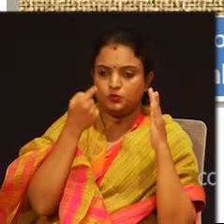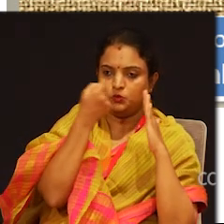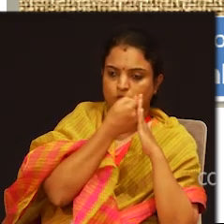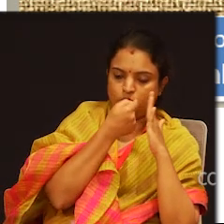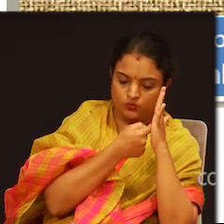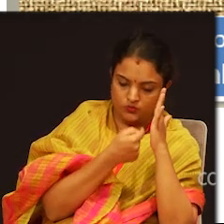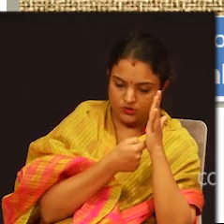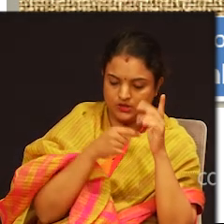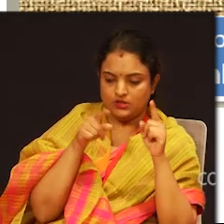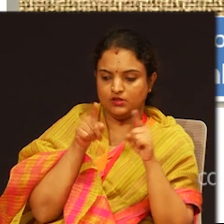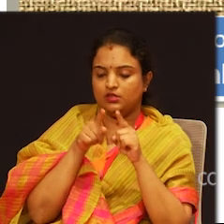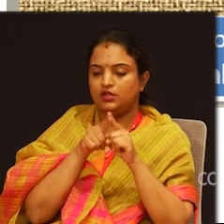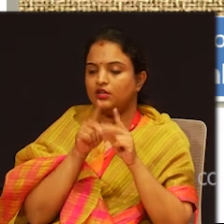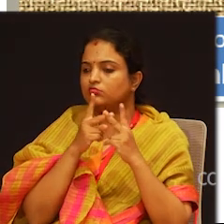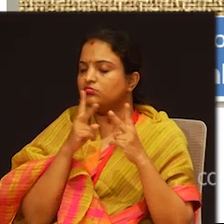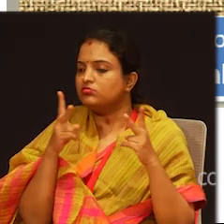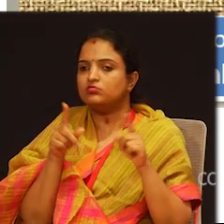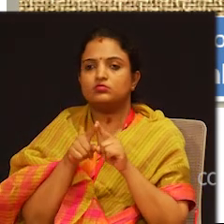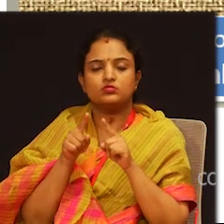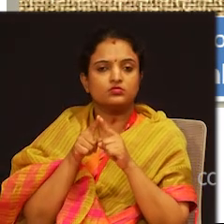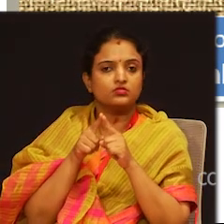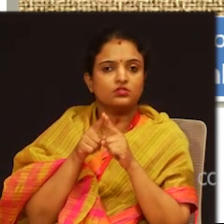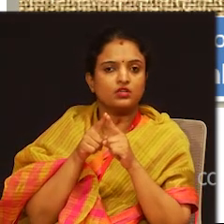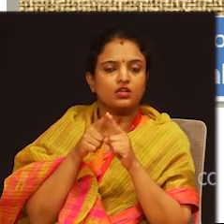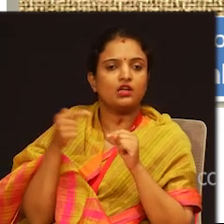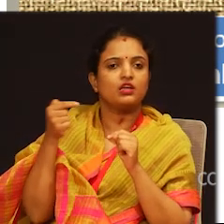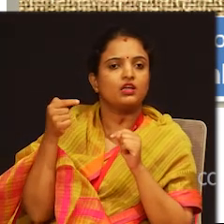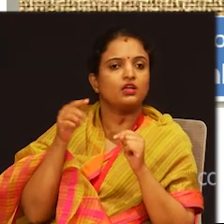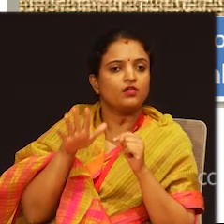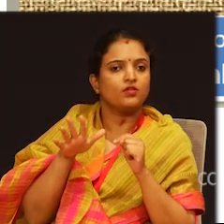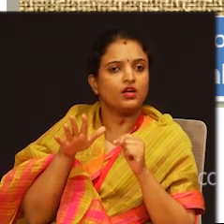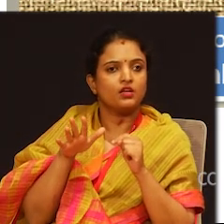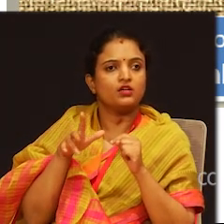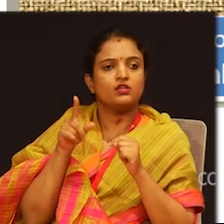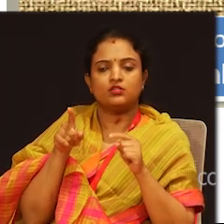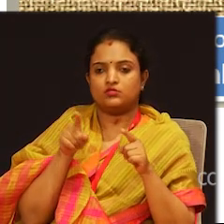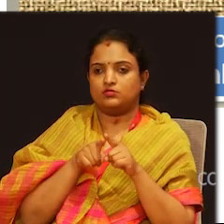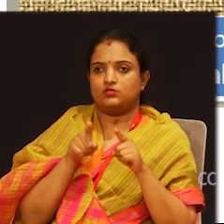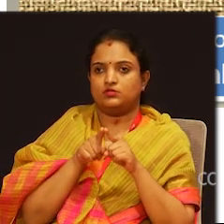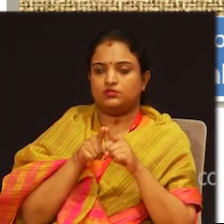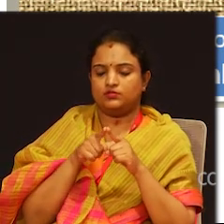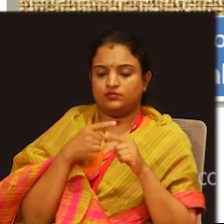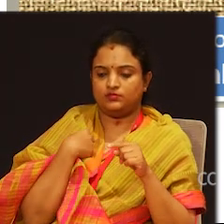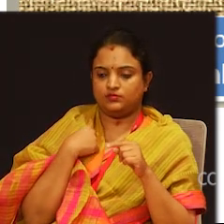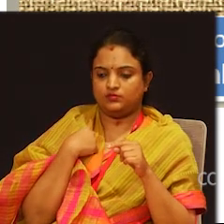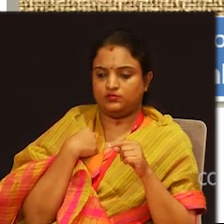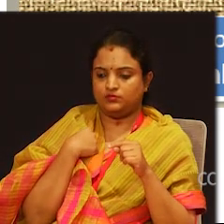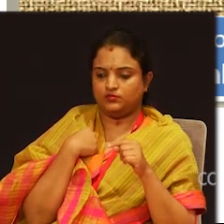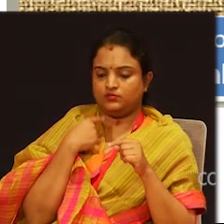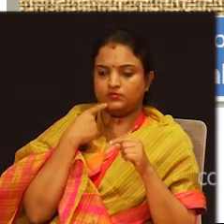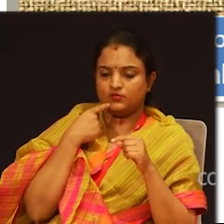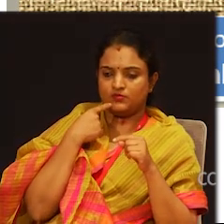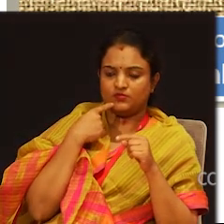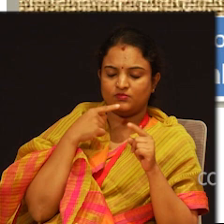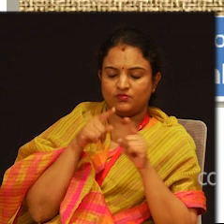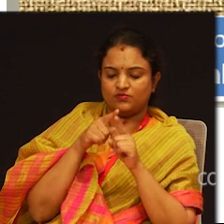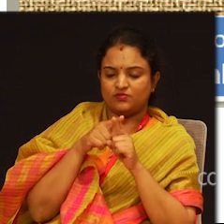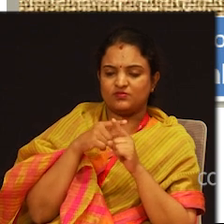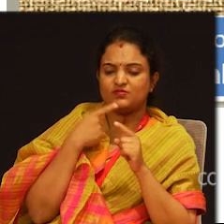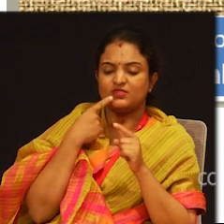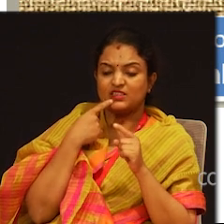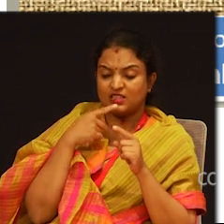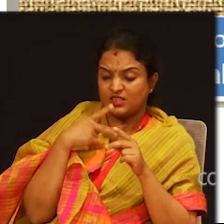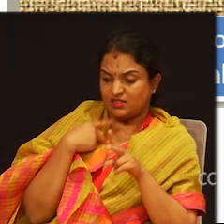but there is a term that, again, will not allow us to sleep peacefully,